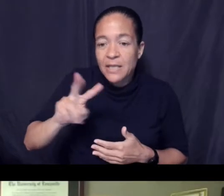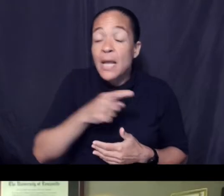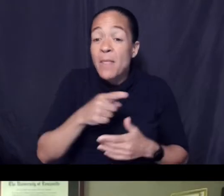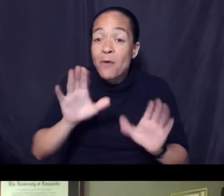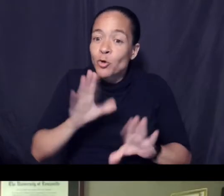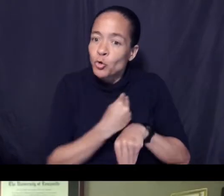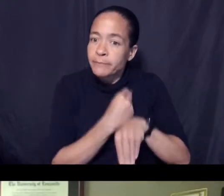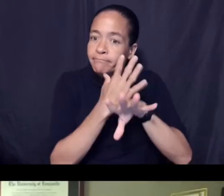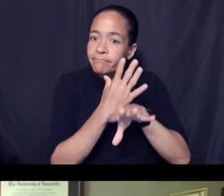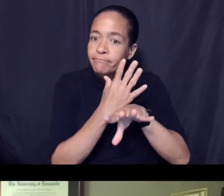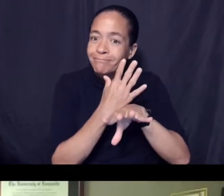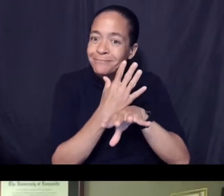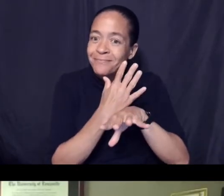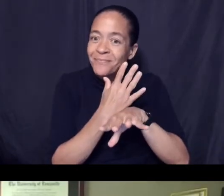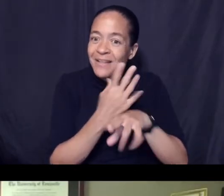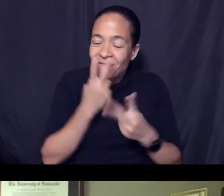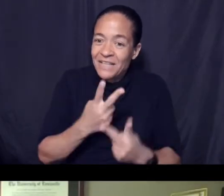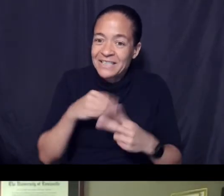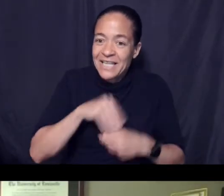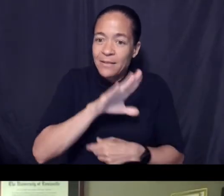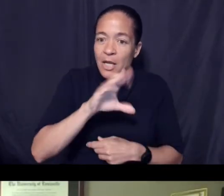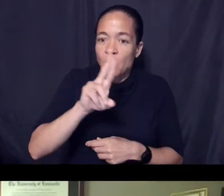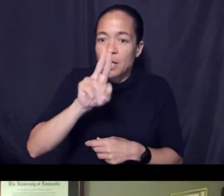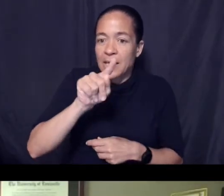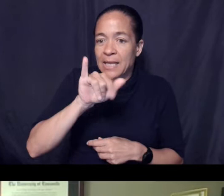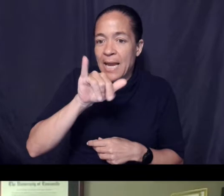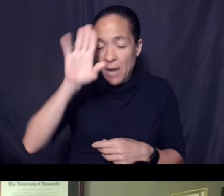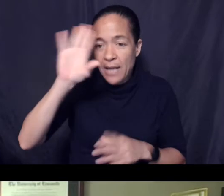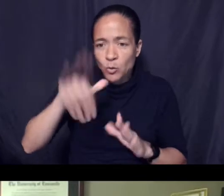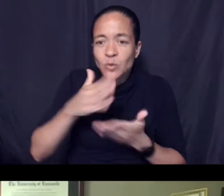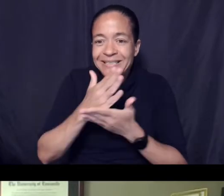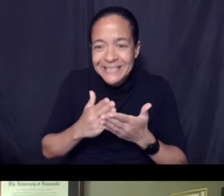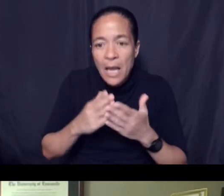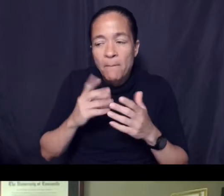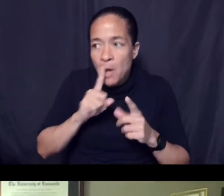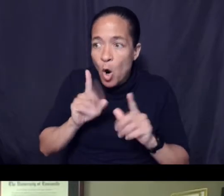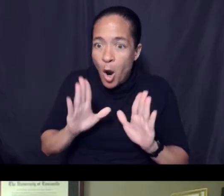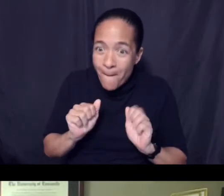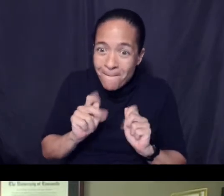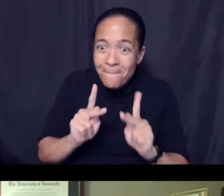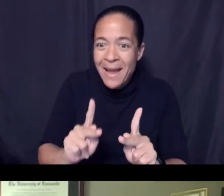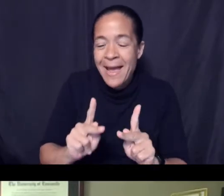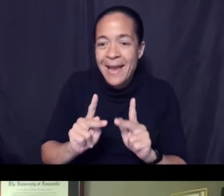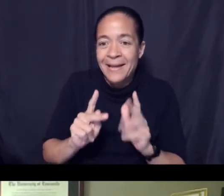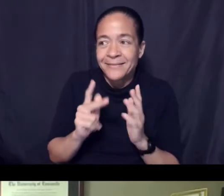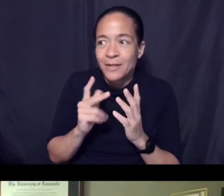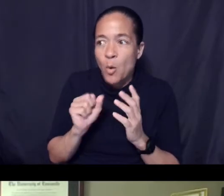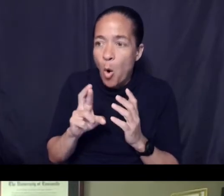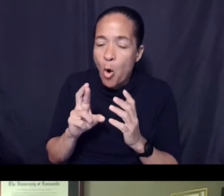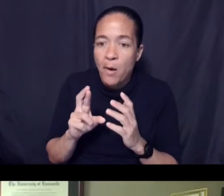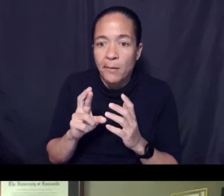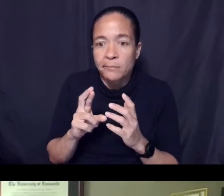doing telehealth visits in their county. So I know many of the counties are getting back in some capacity, whether that be going into the